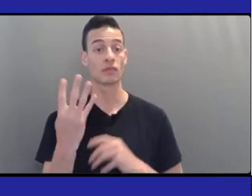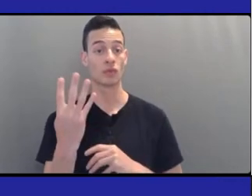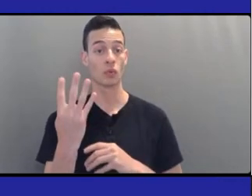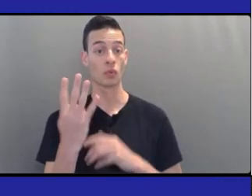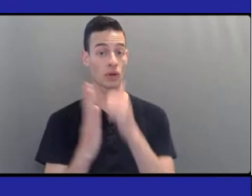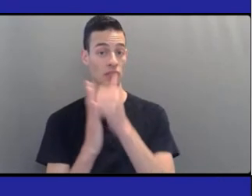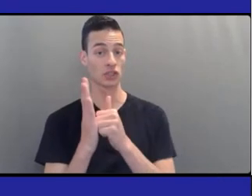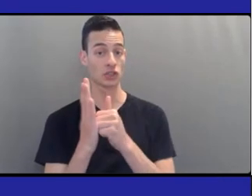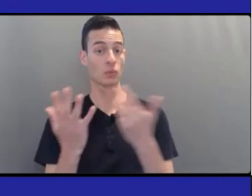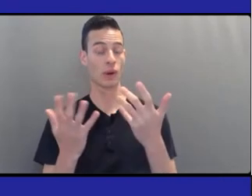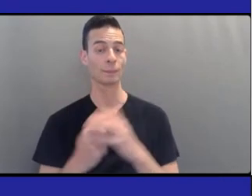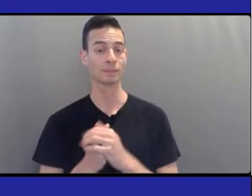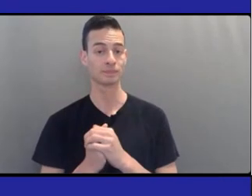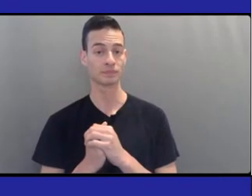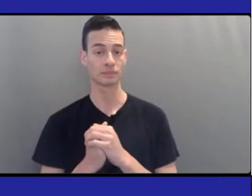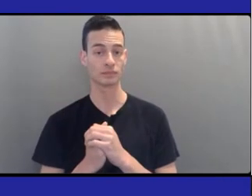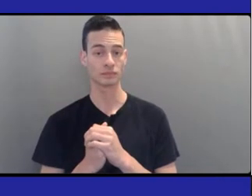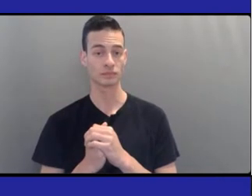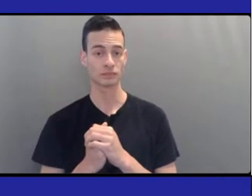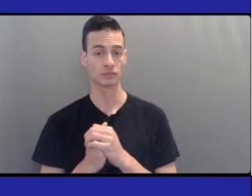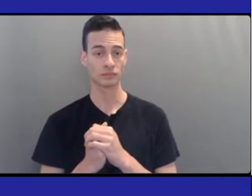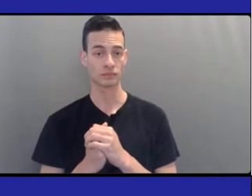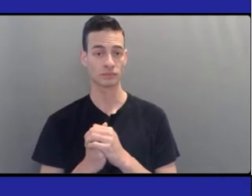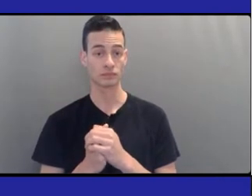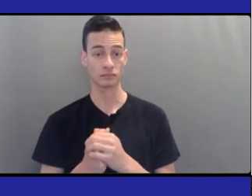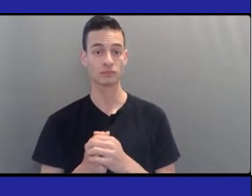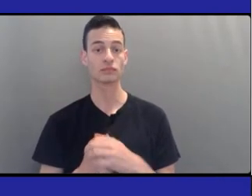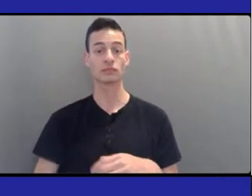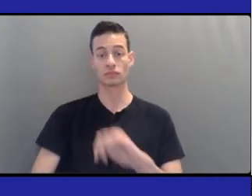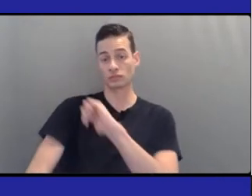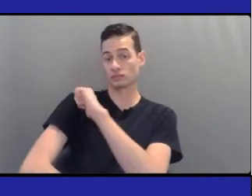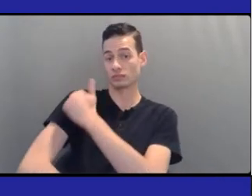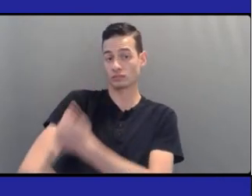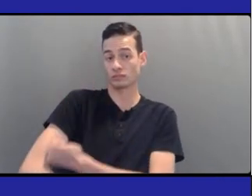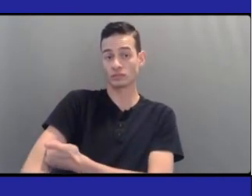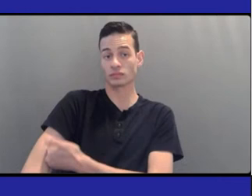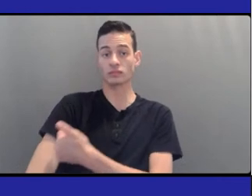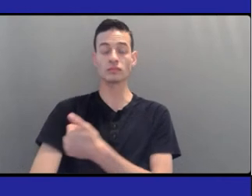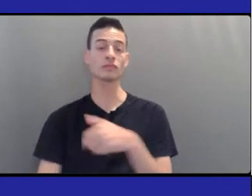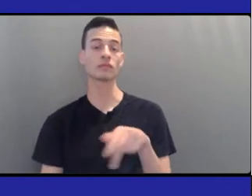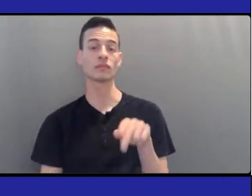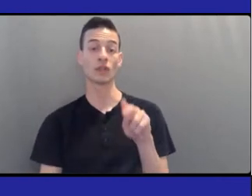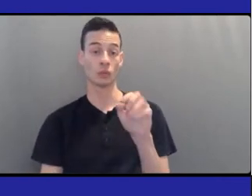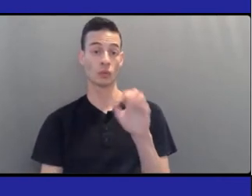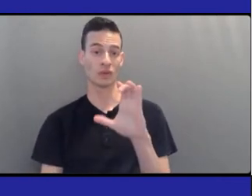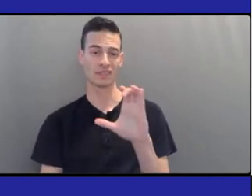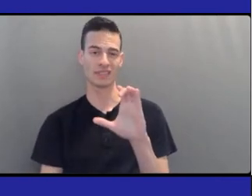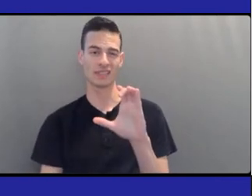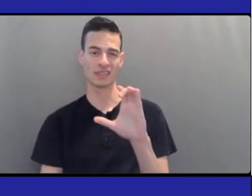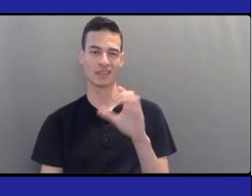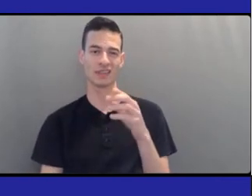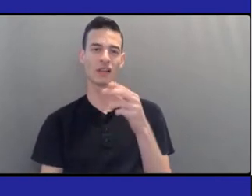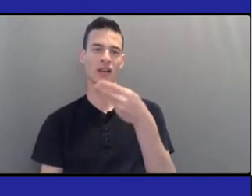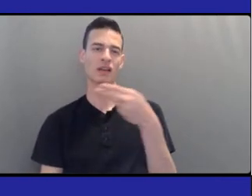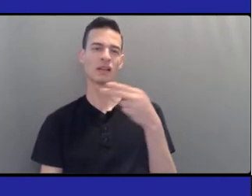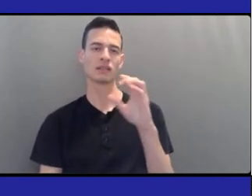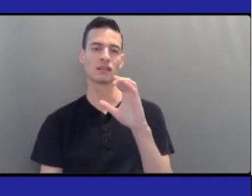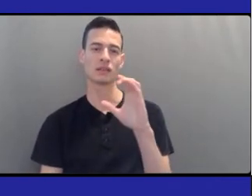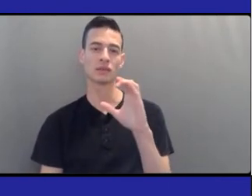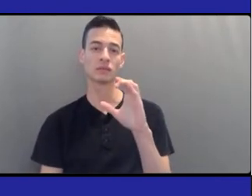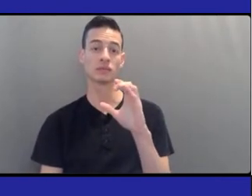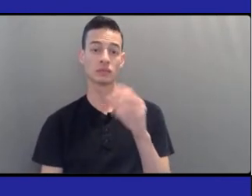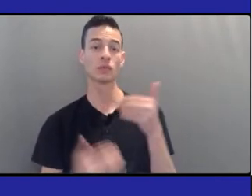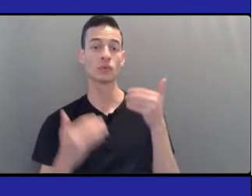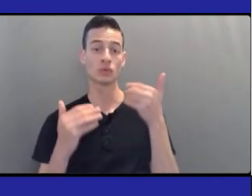City Health and Hospitals Corporation, the system, to extend its affiliation with State University of New York Health Science Center at